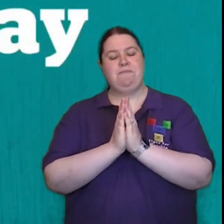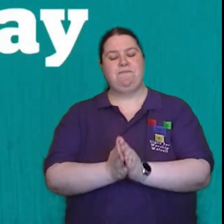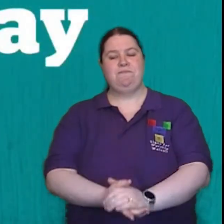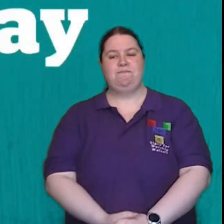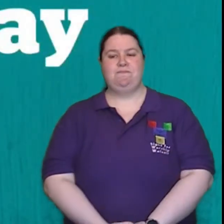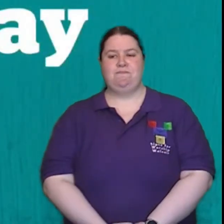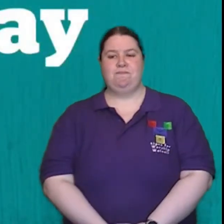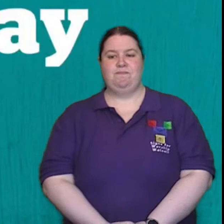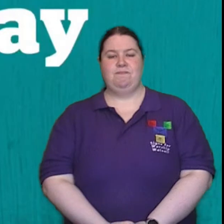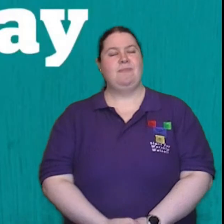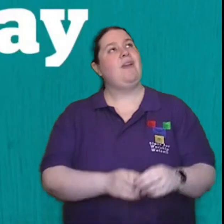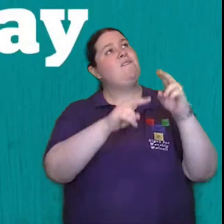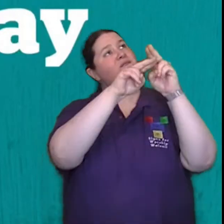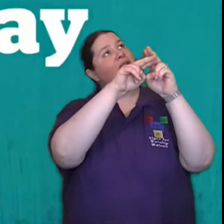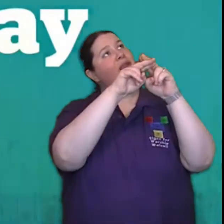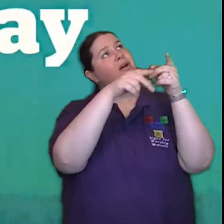Let us pray.